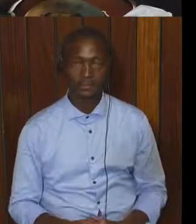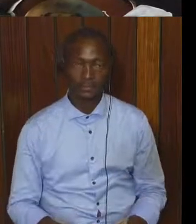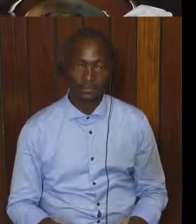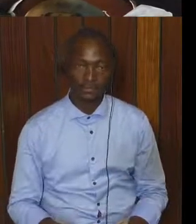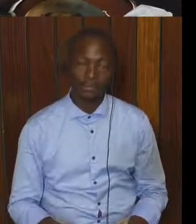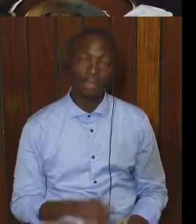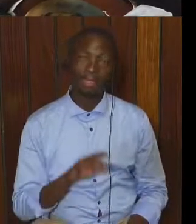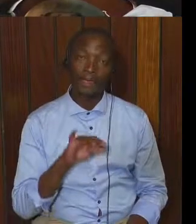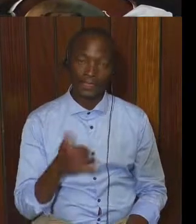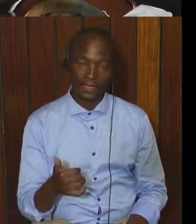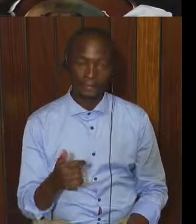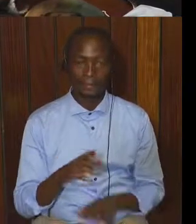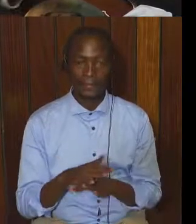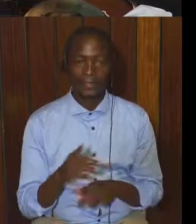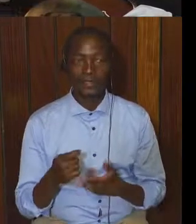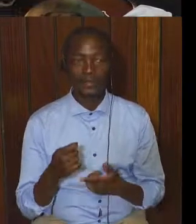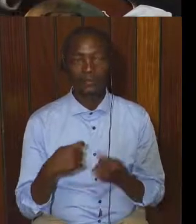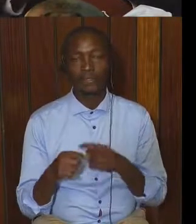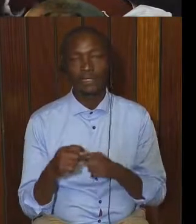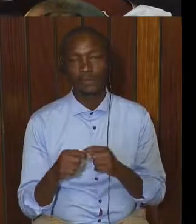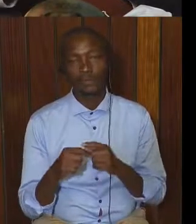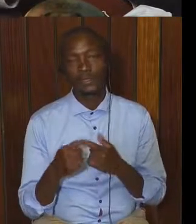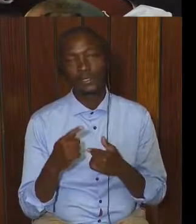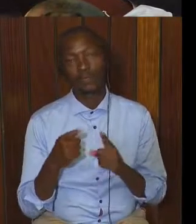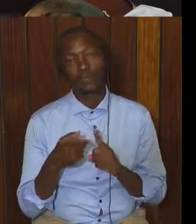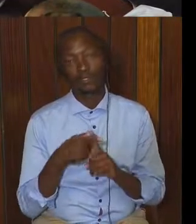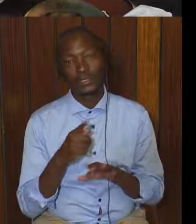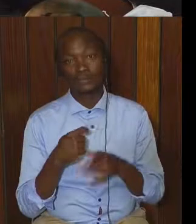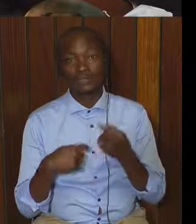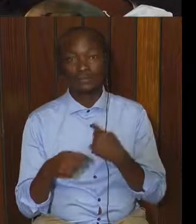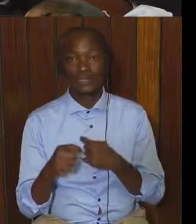will be expenditure as well. Positive